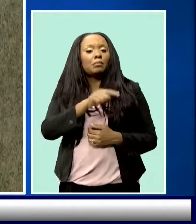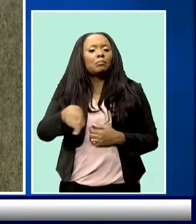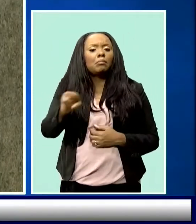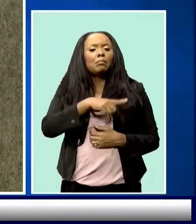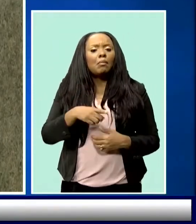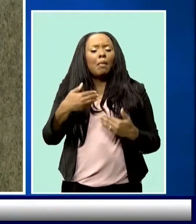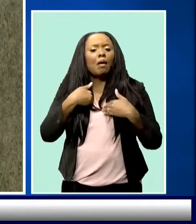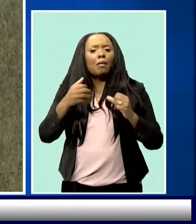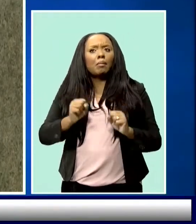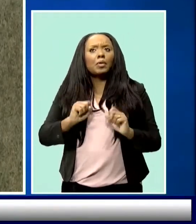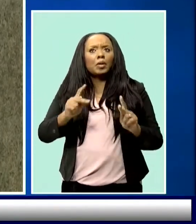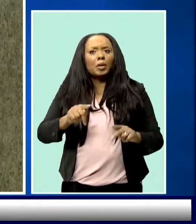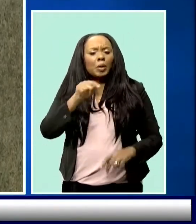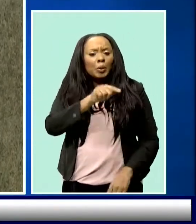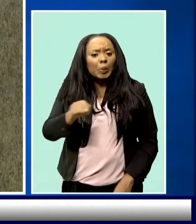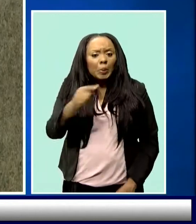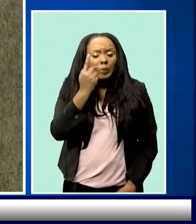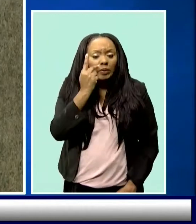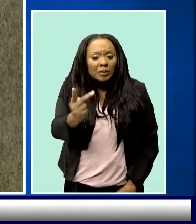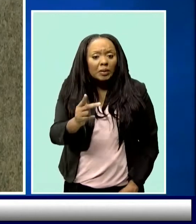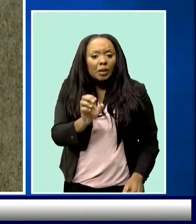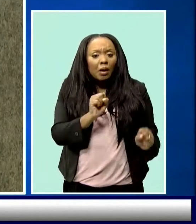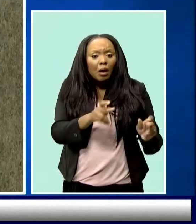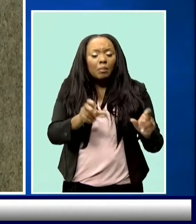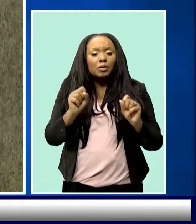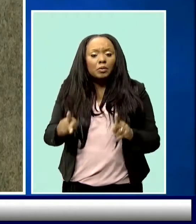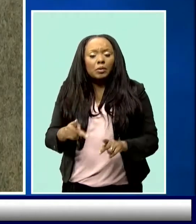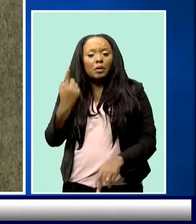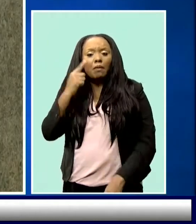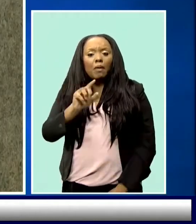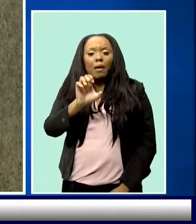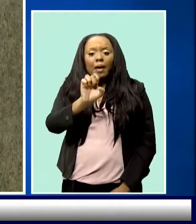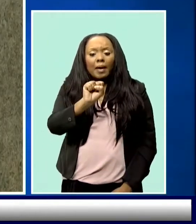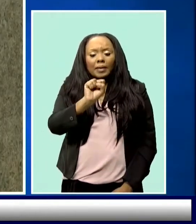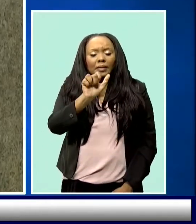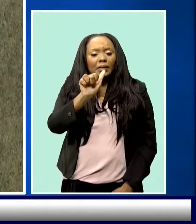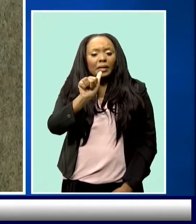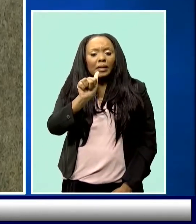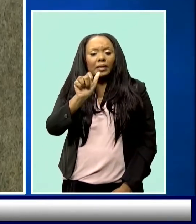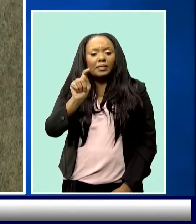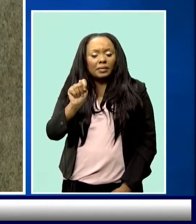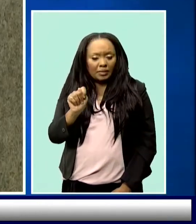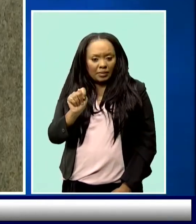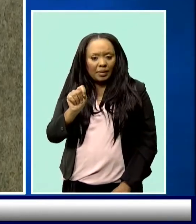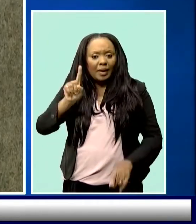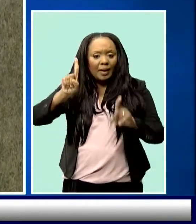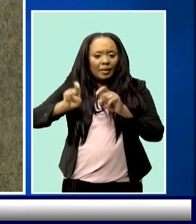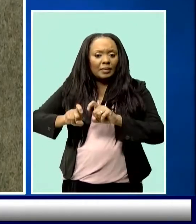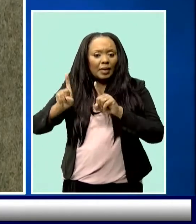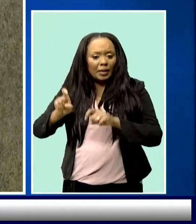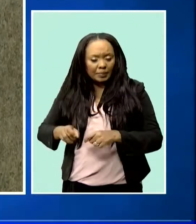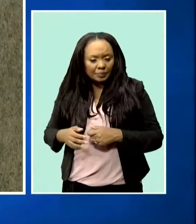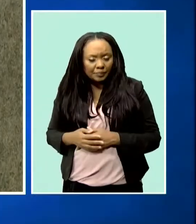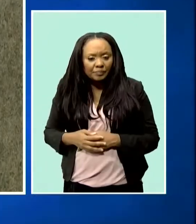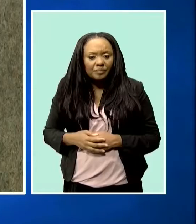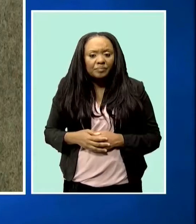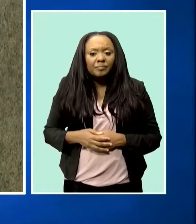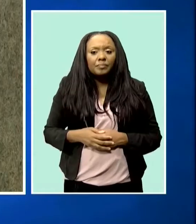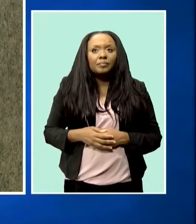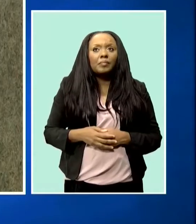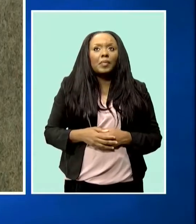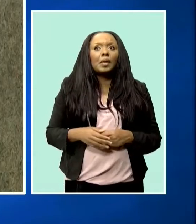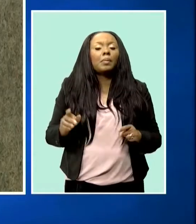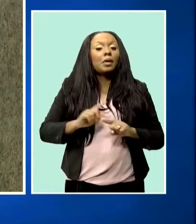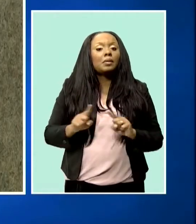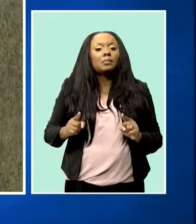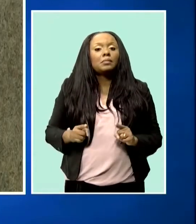see the opportunities that the SATs are able to afford to you. The only issue that stands is what are